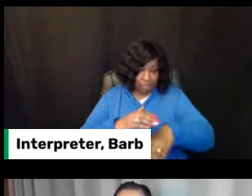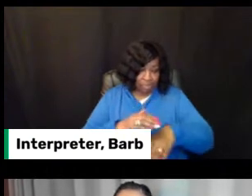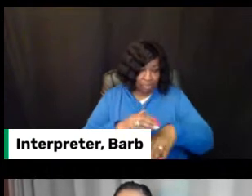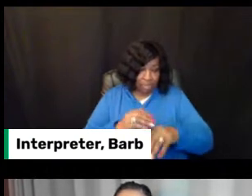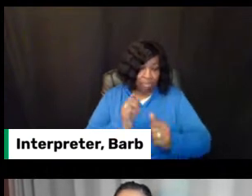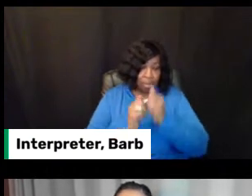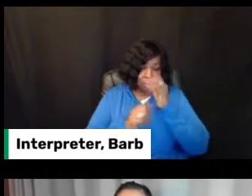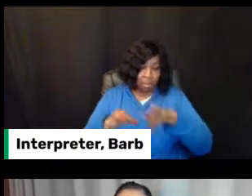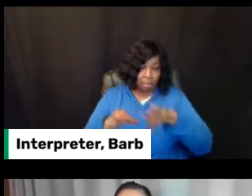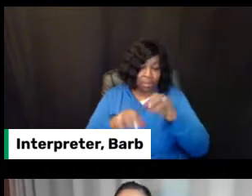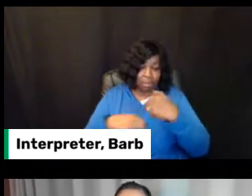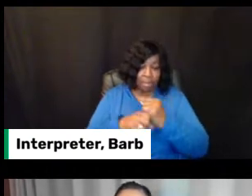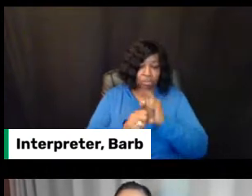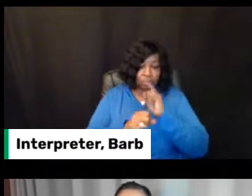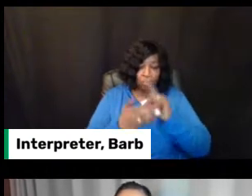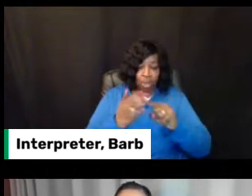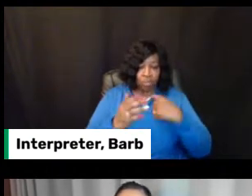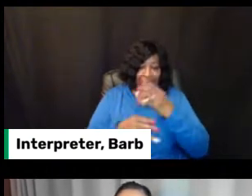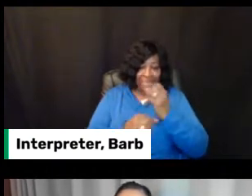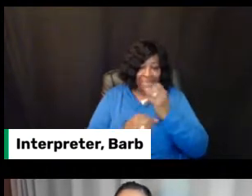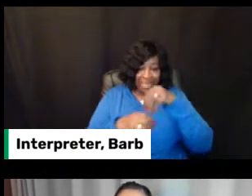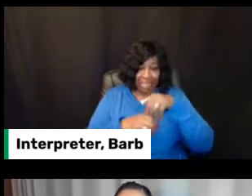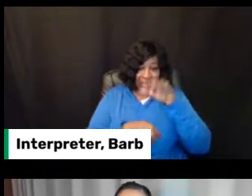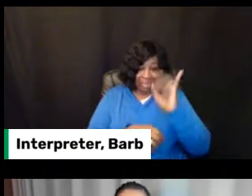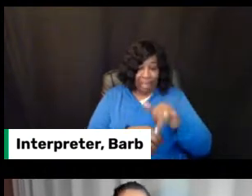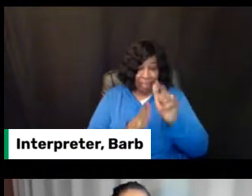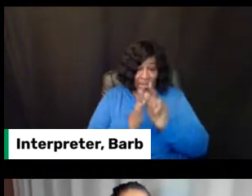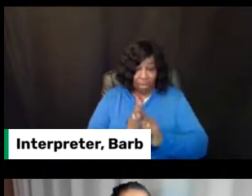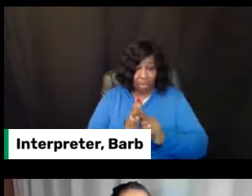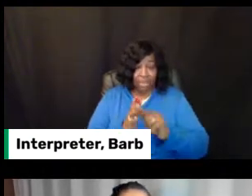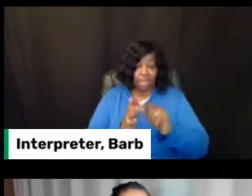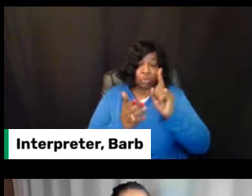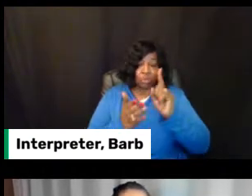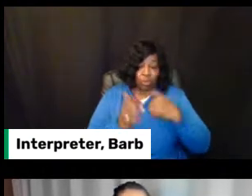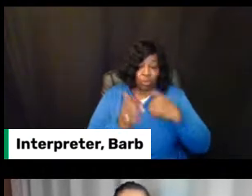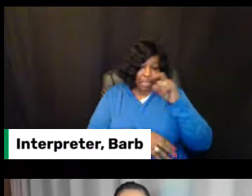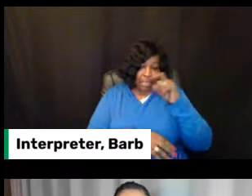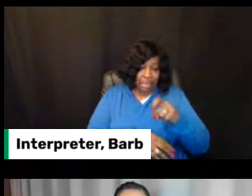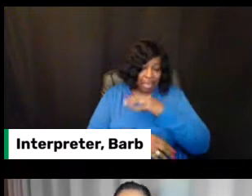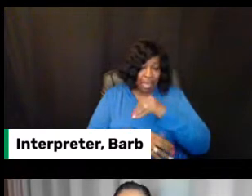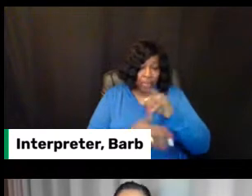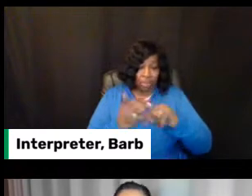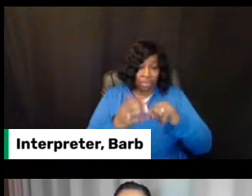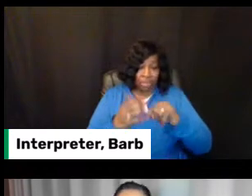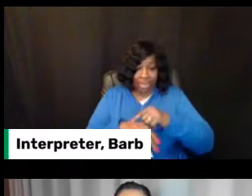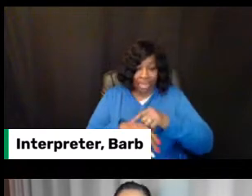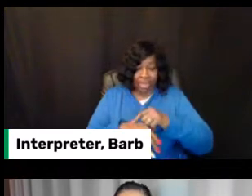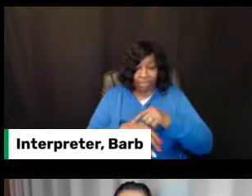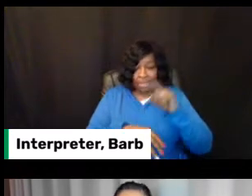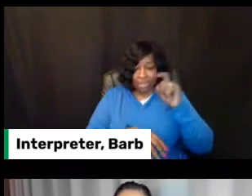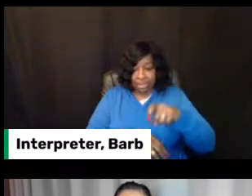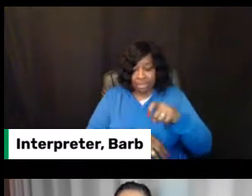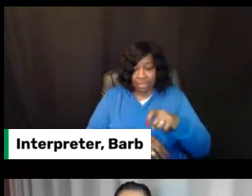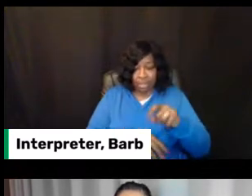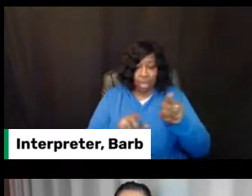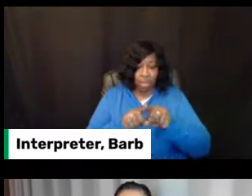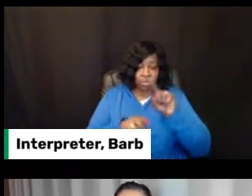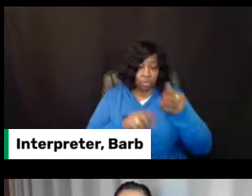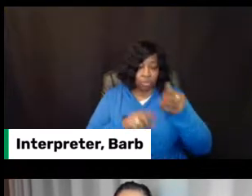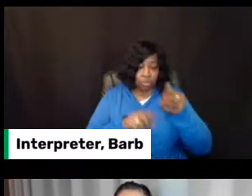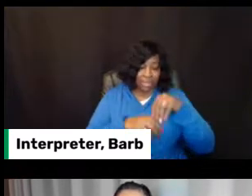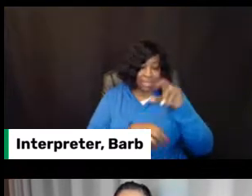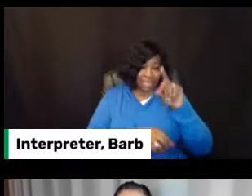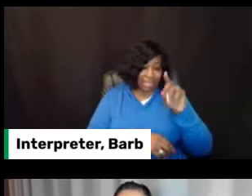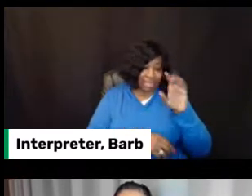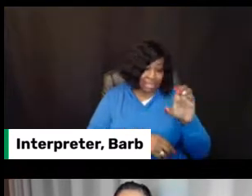get into the Farm Bill is what we need and what the moment calls for. But there's also those folks in DC, the Congress